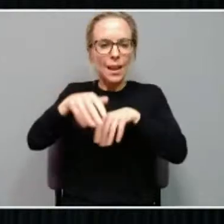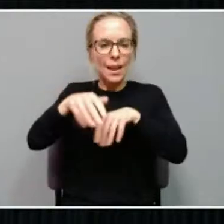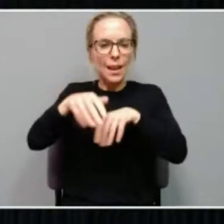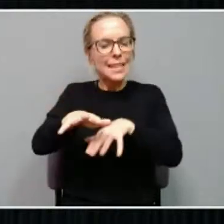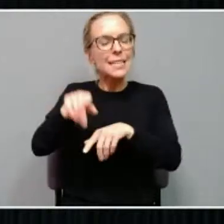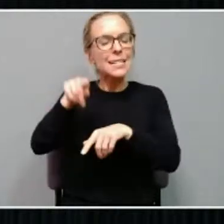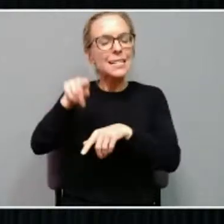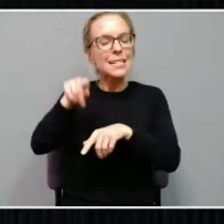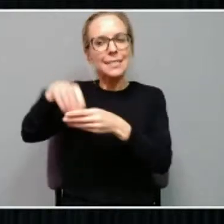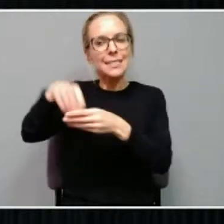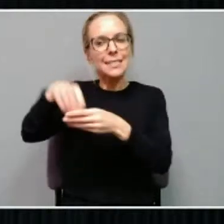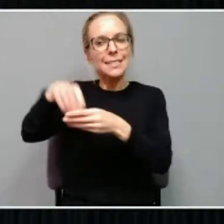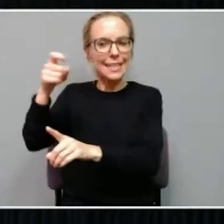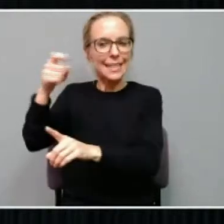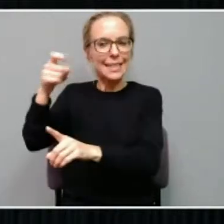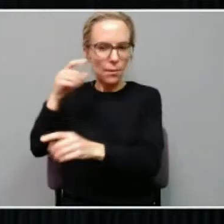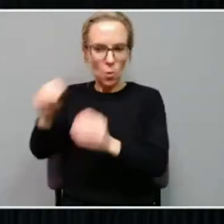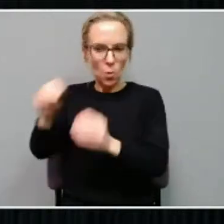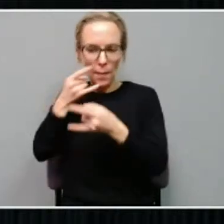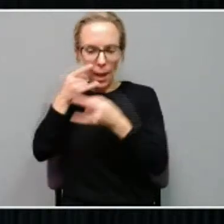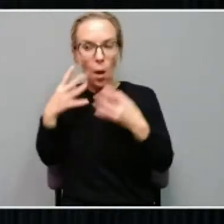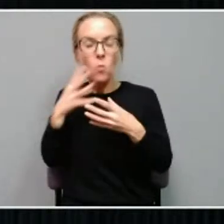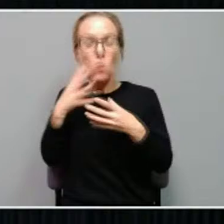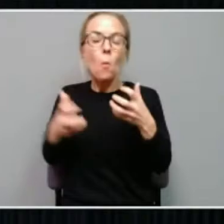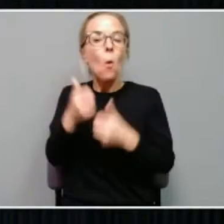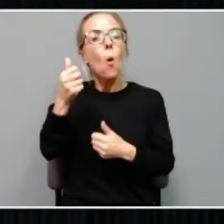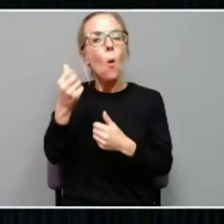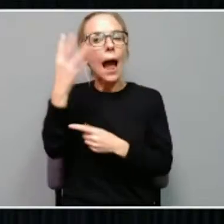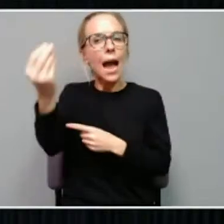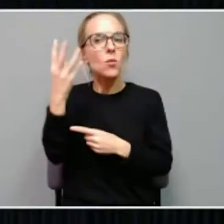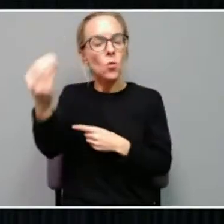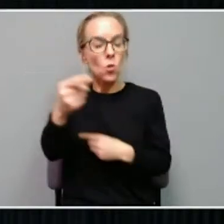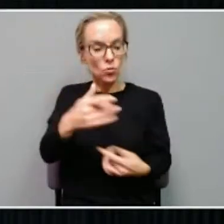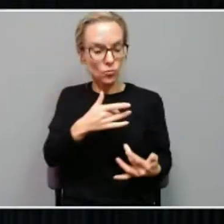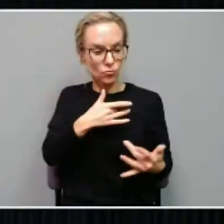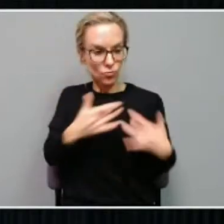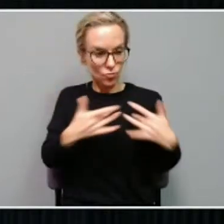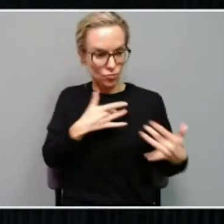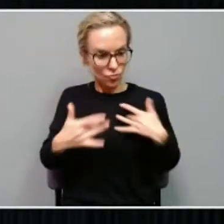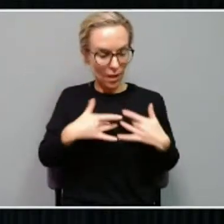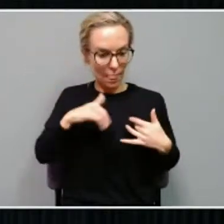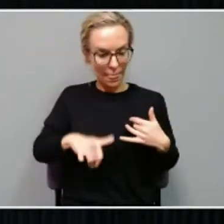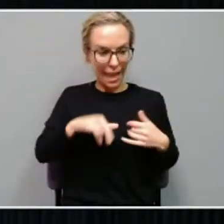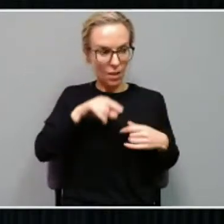sight. Even though most of that was outdoors, do you have concerns about the spread of COVID given the environment?